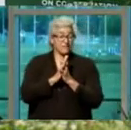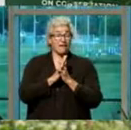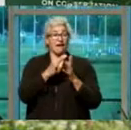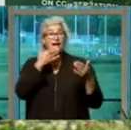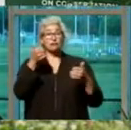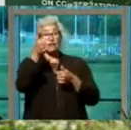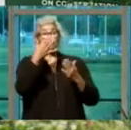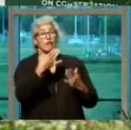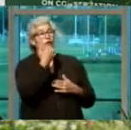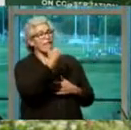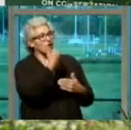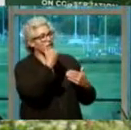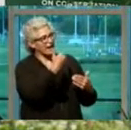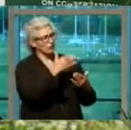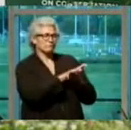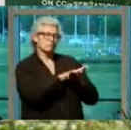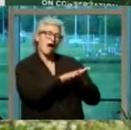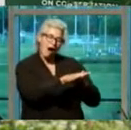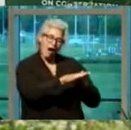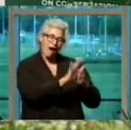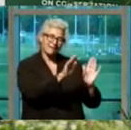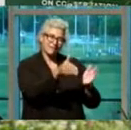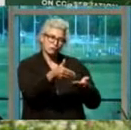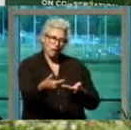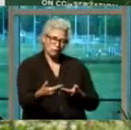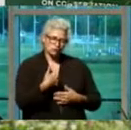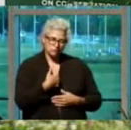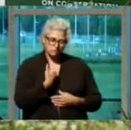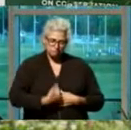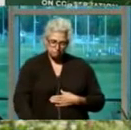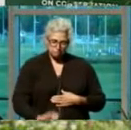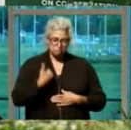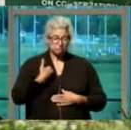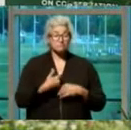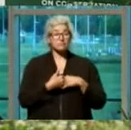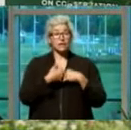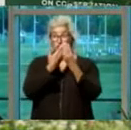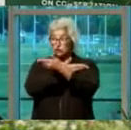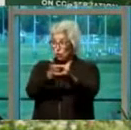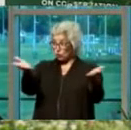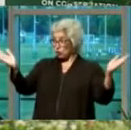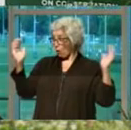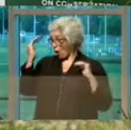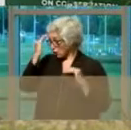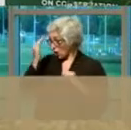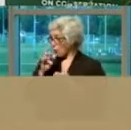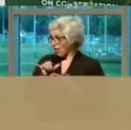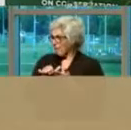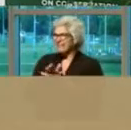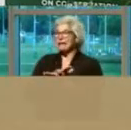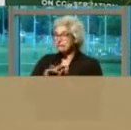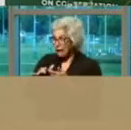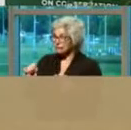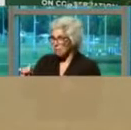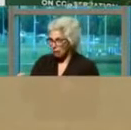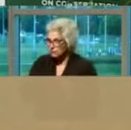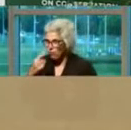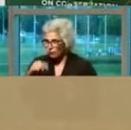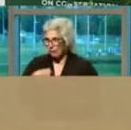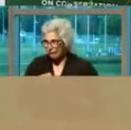Chancellor, thank you very, very much for that kind introduction. And just so everyone knows, that's about as kind as he can be to